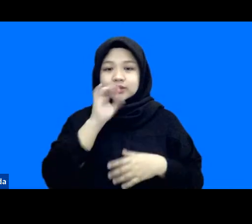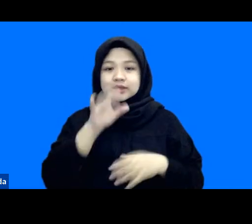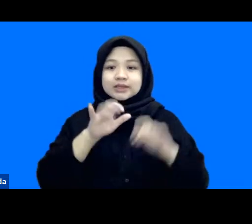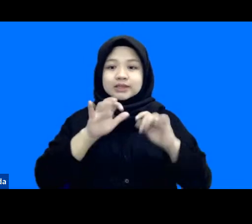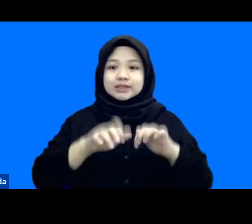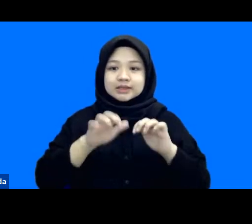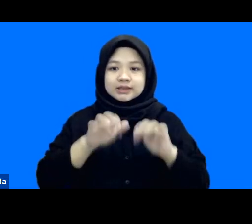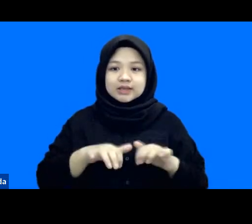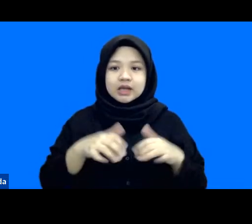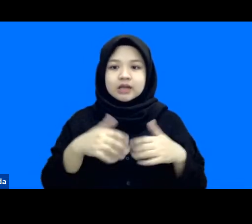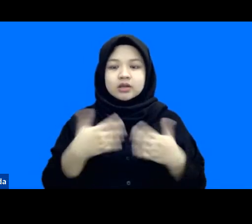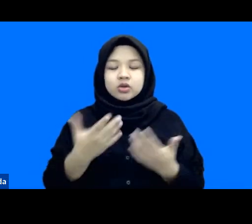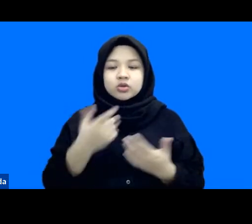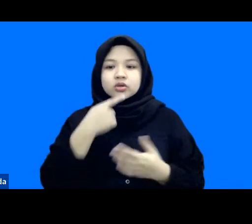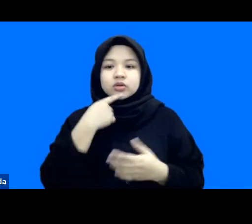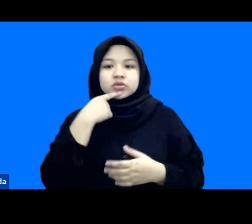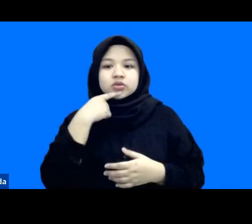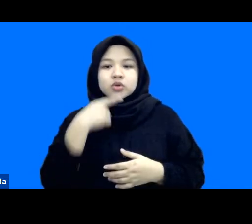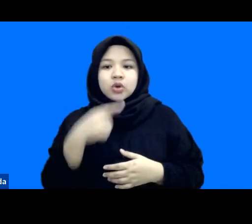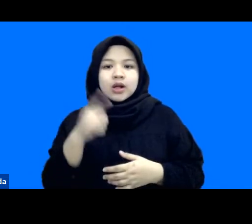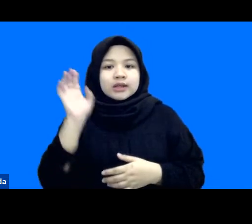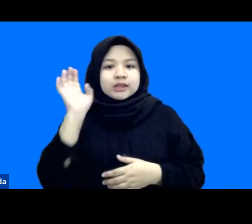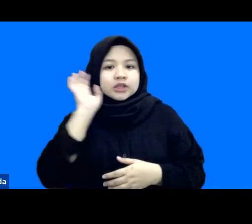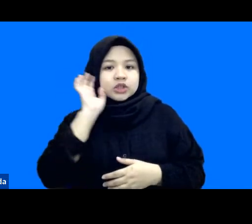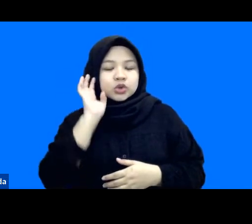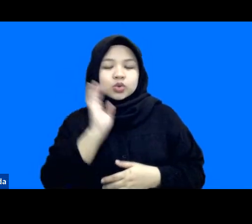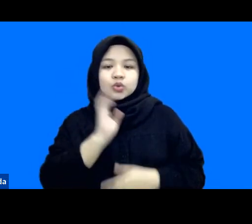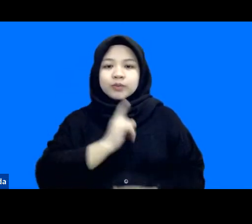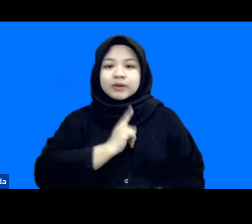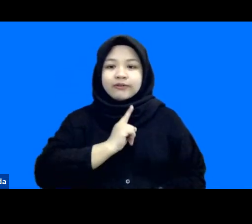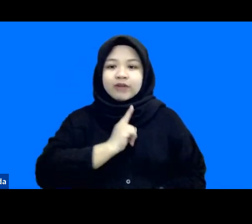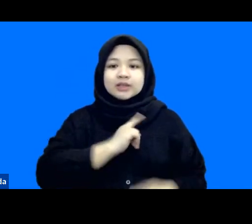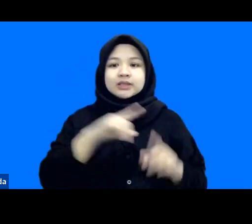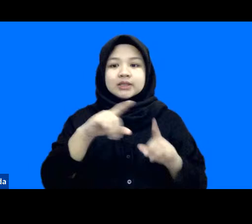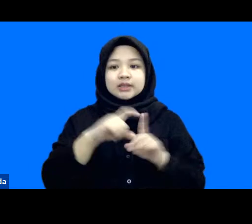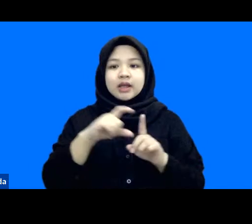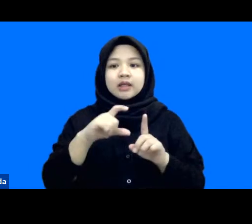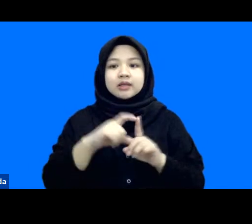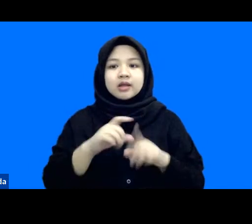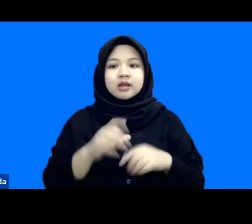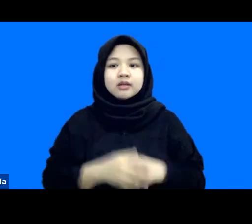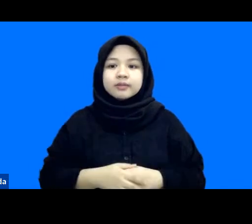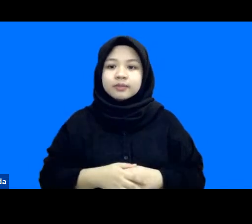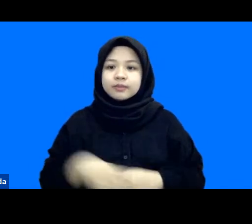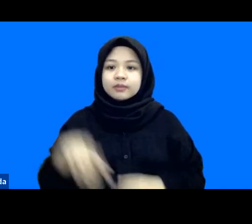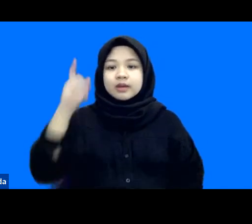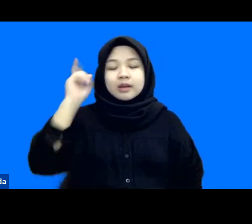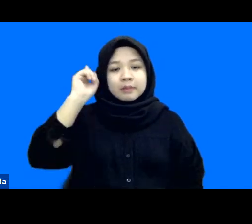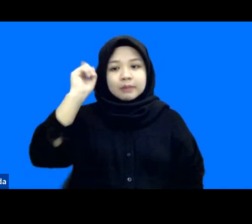data and privacy issues. And so I think the government really needs to serve that